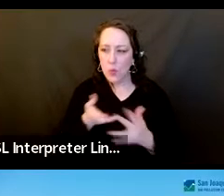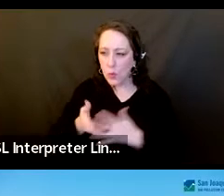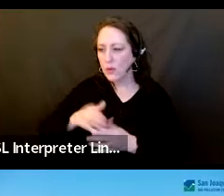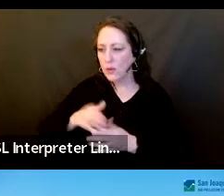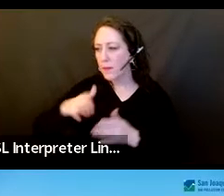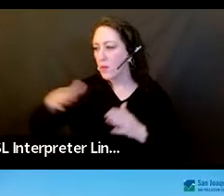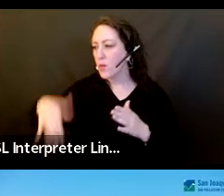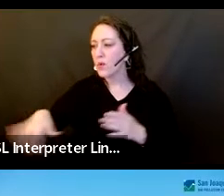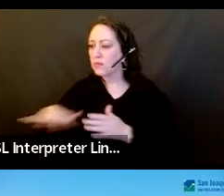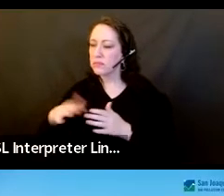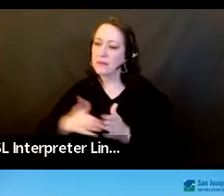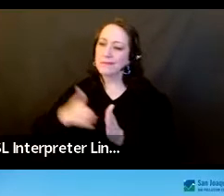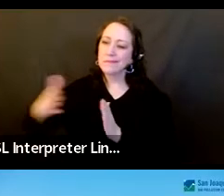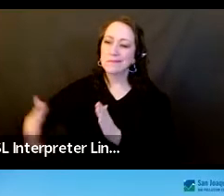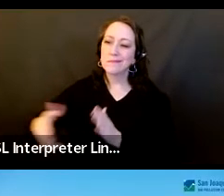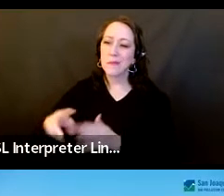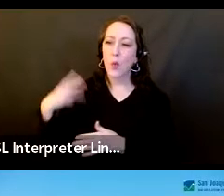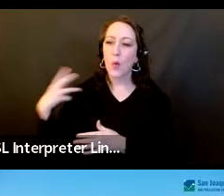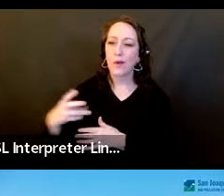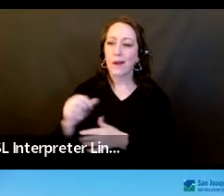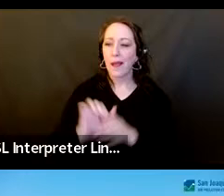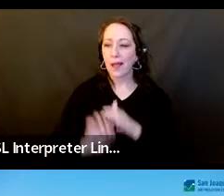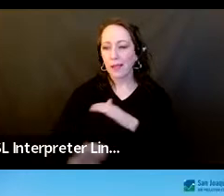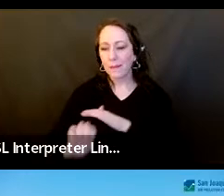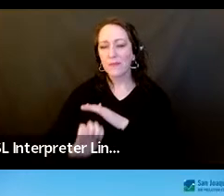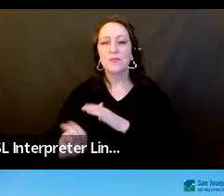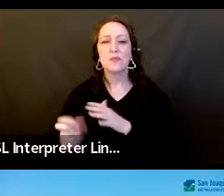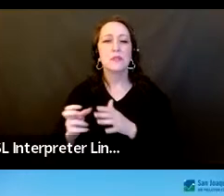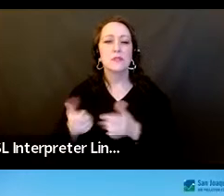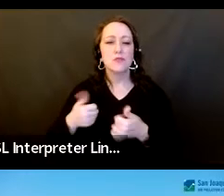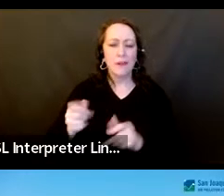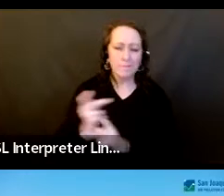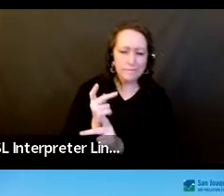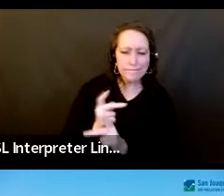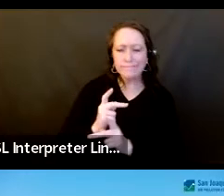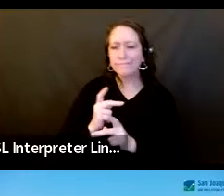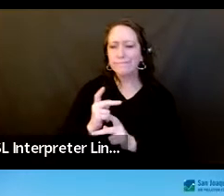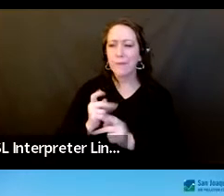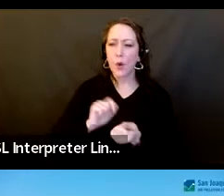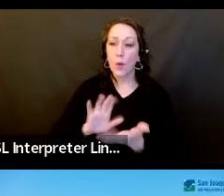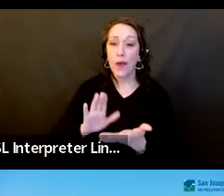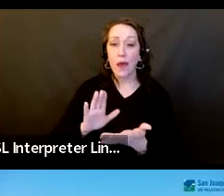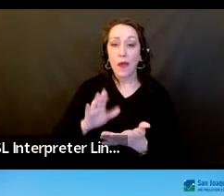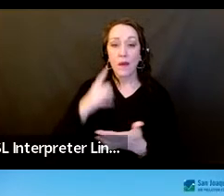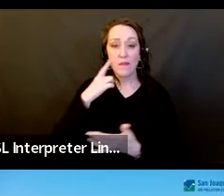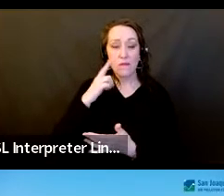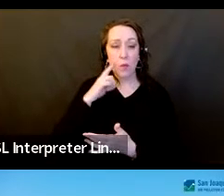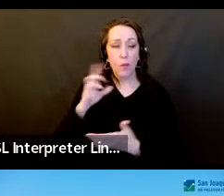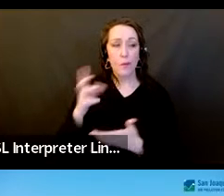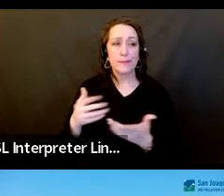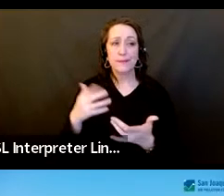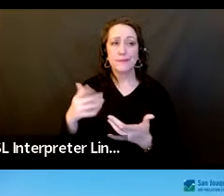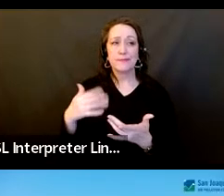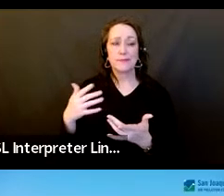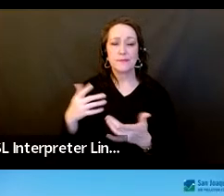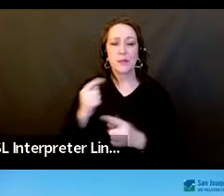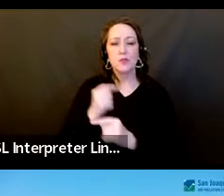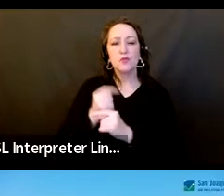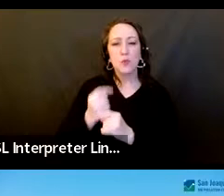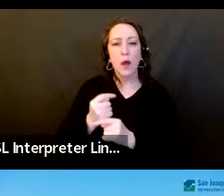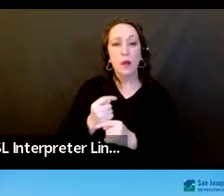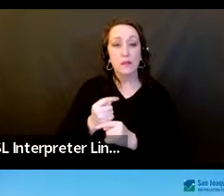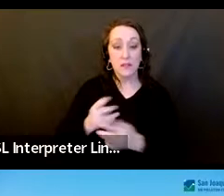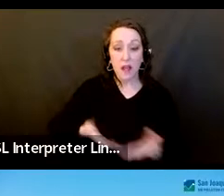next to Washington Elementary, and trying to figure out a way to get the trucks that